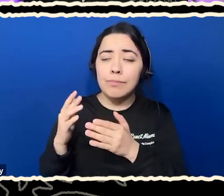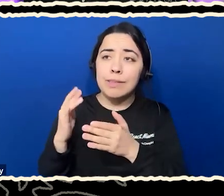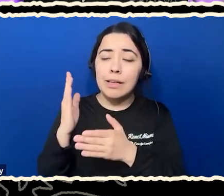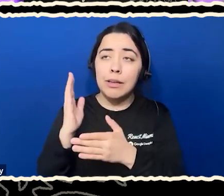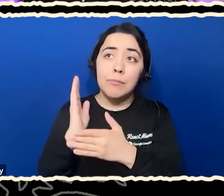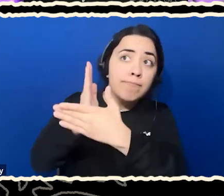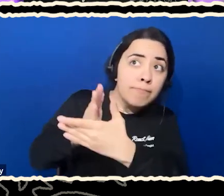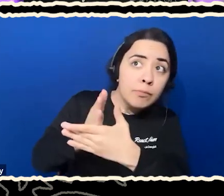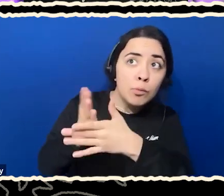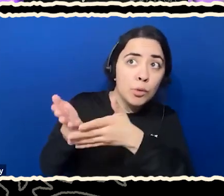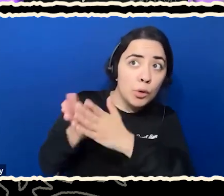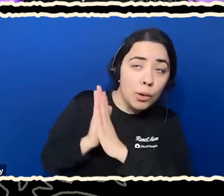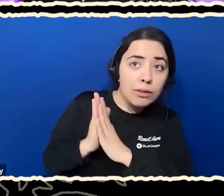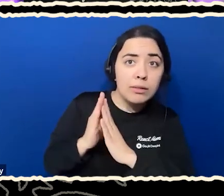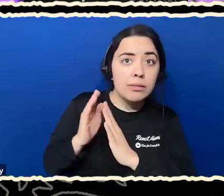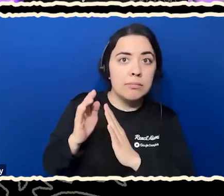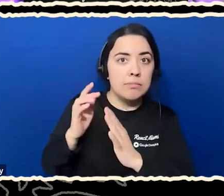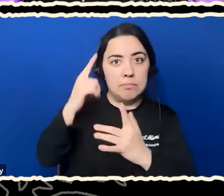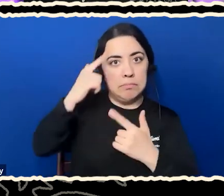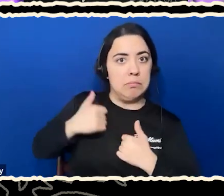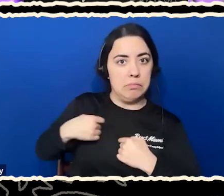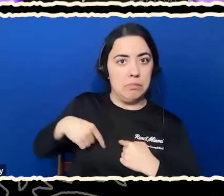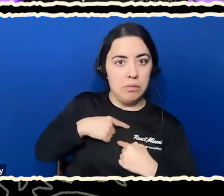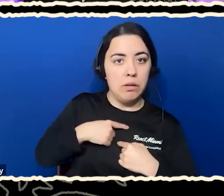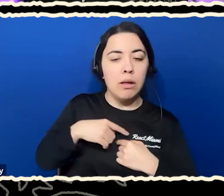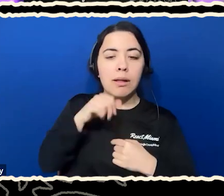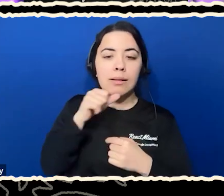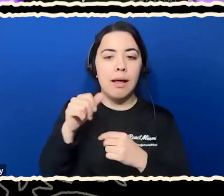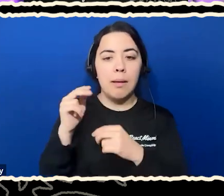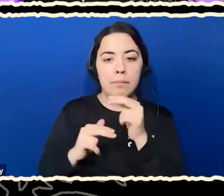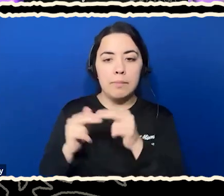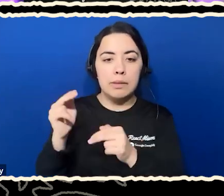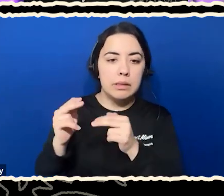basically building a middleware layer in which we could add